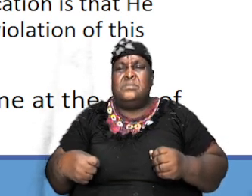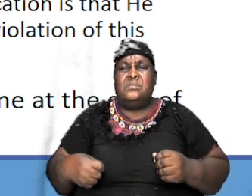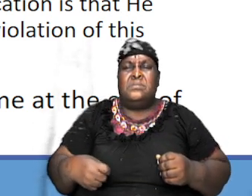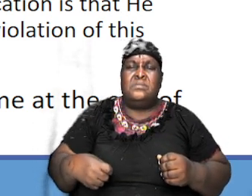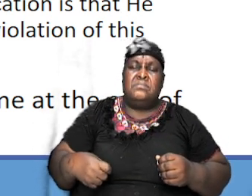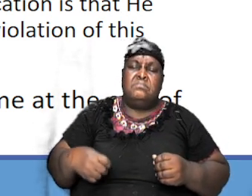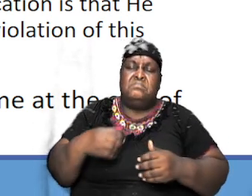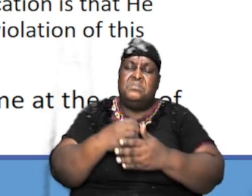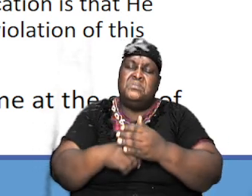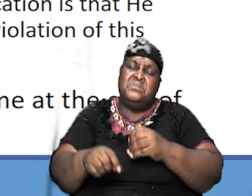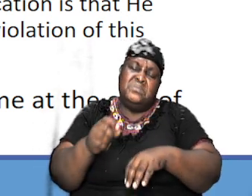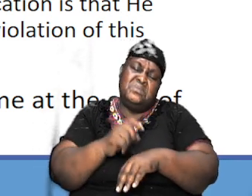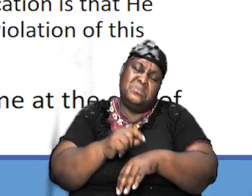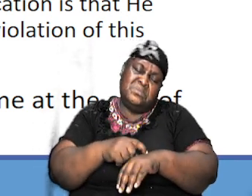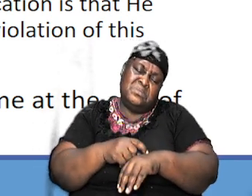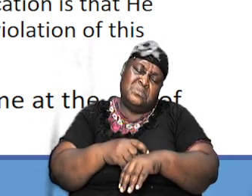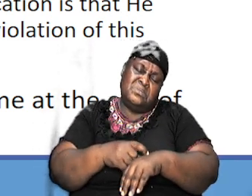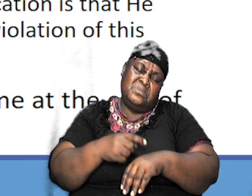for the word.